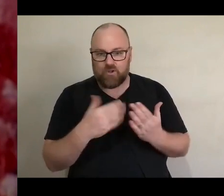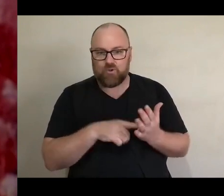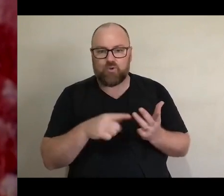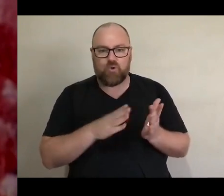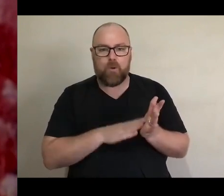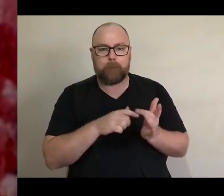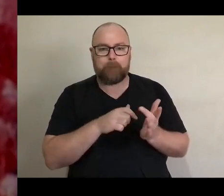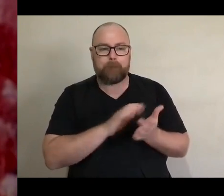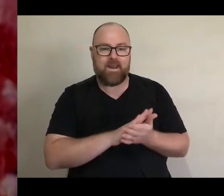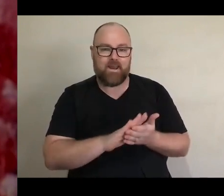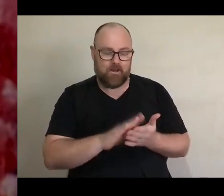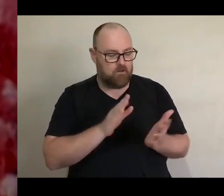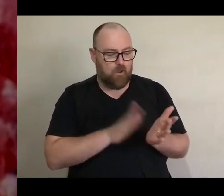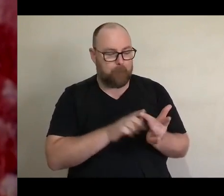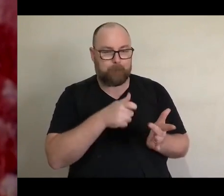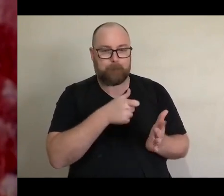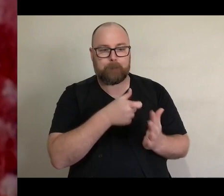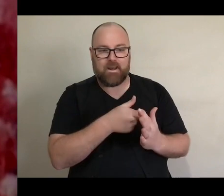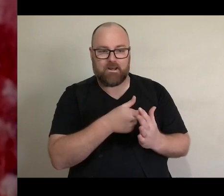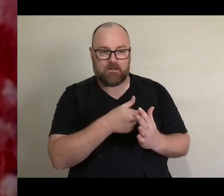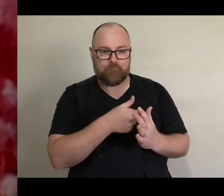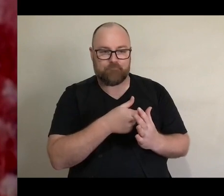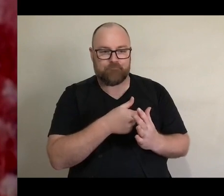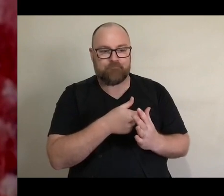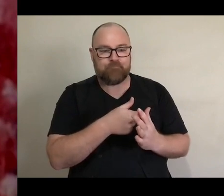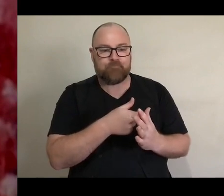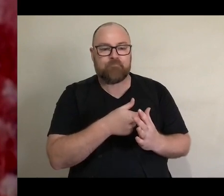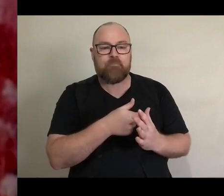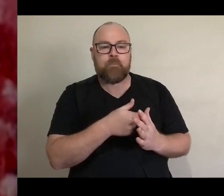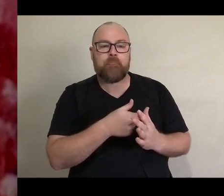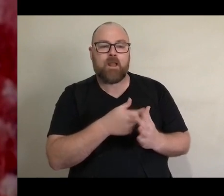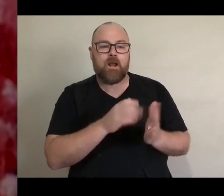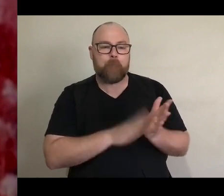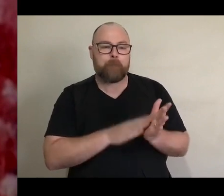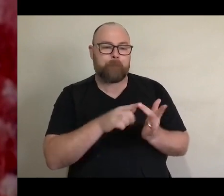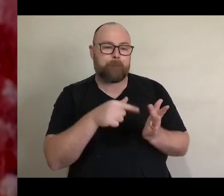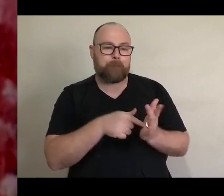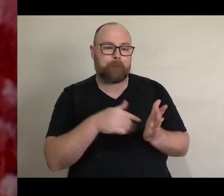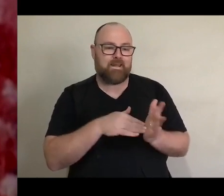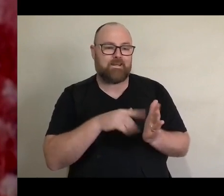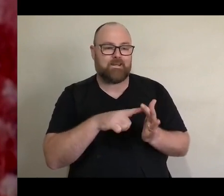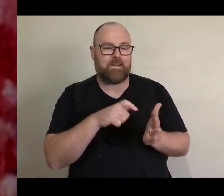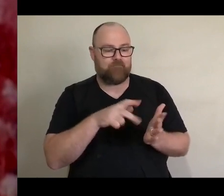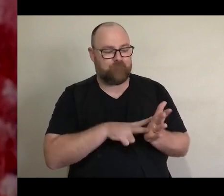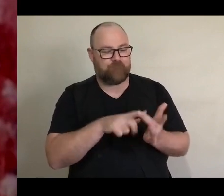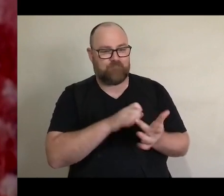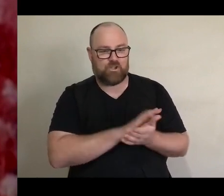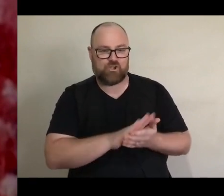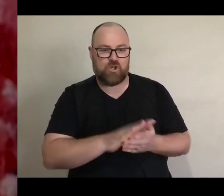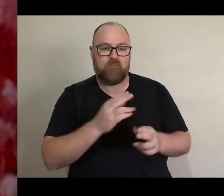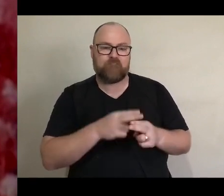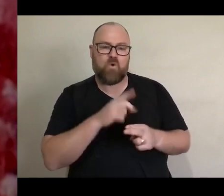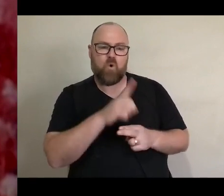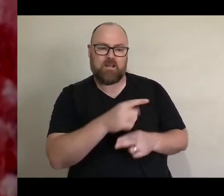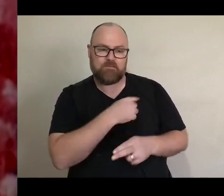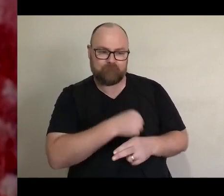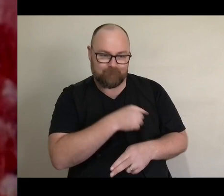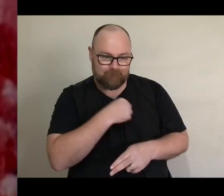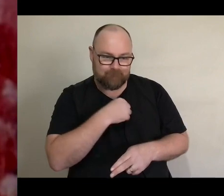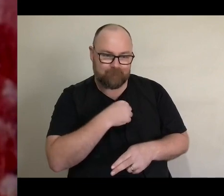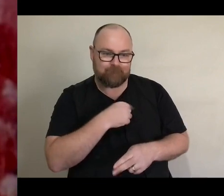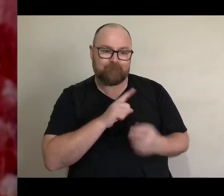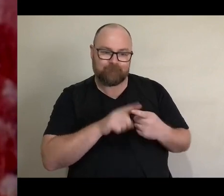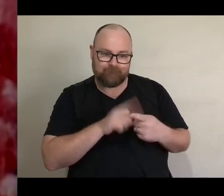of the gallery, for his continued commitment for the future evolutions of the program, and Helen Carroll with West